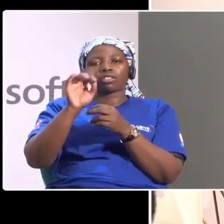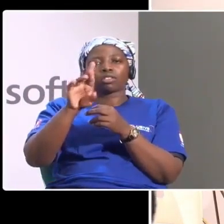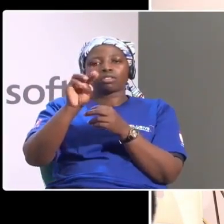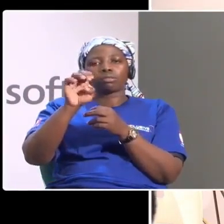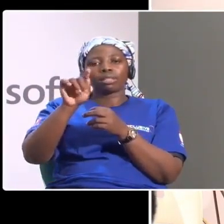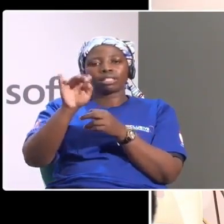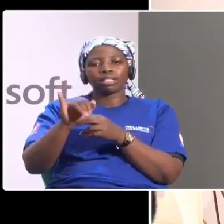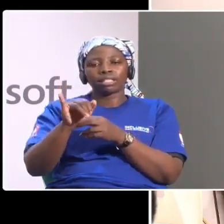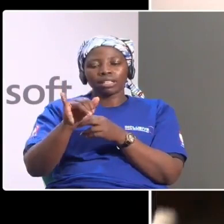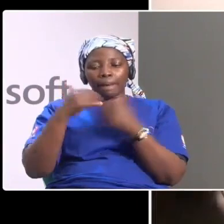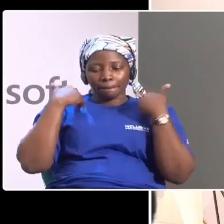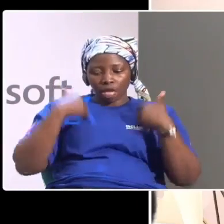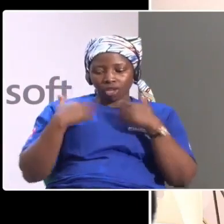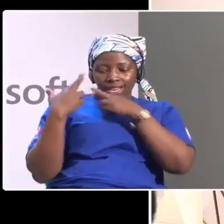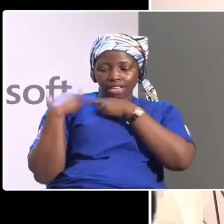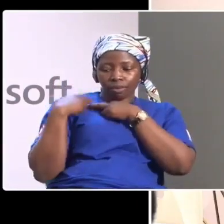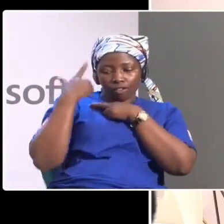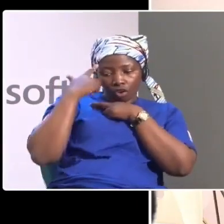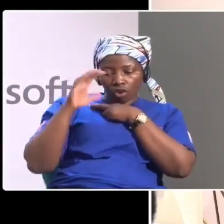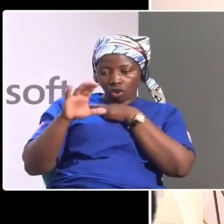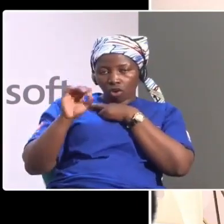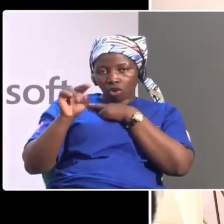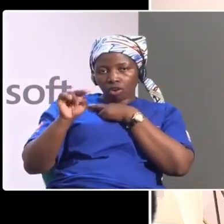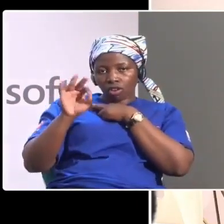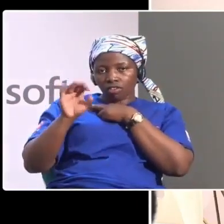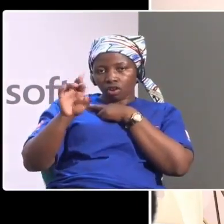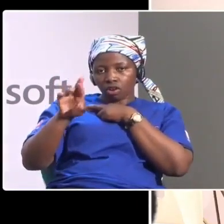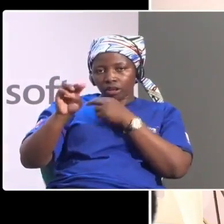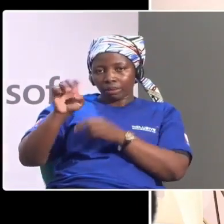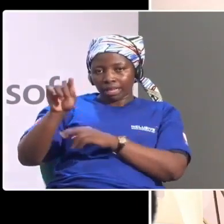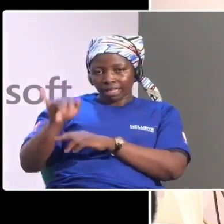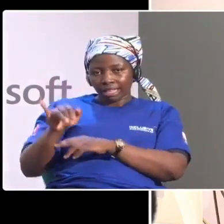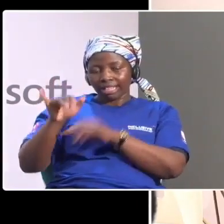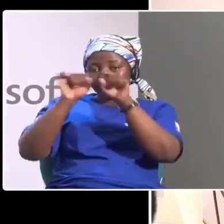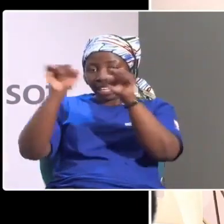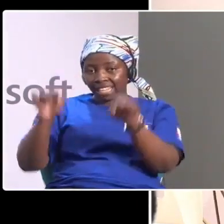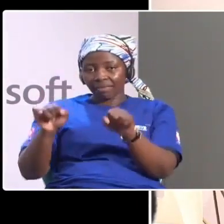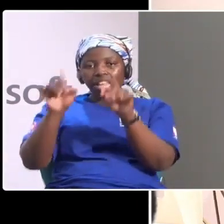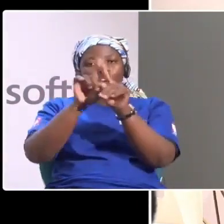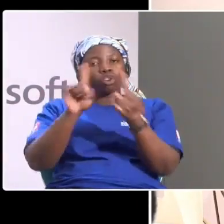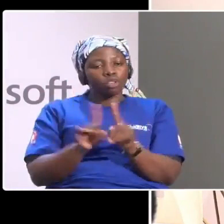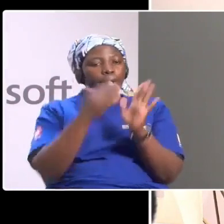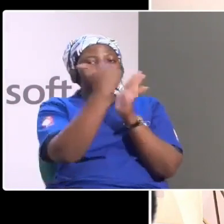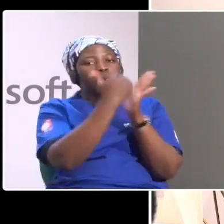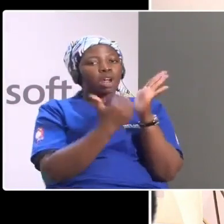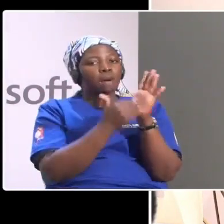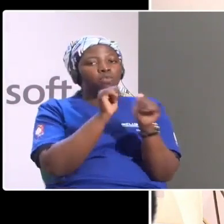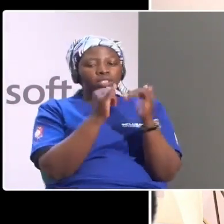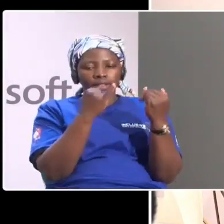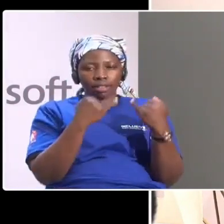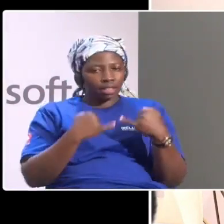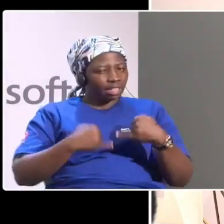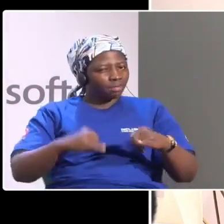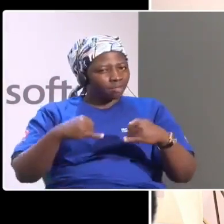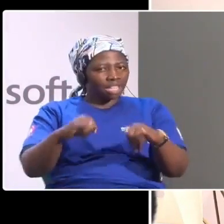are responsible for, first of all, the conformity assessment system, and also a program that